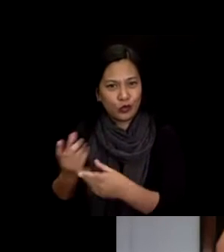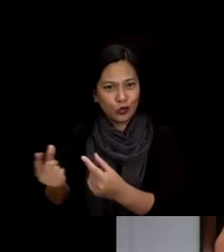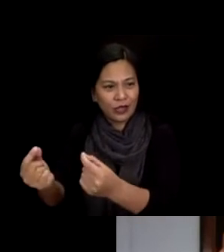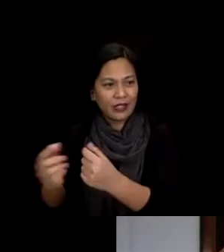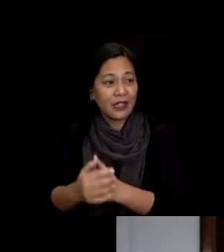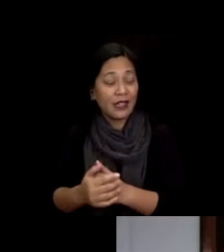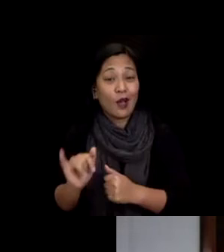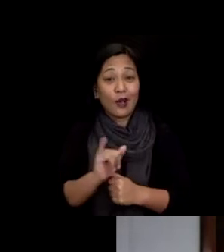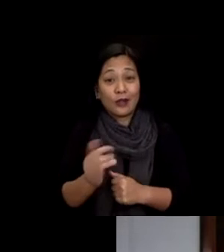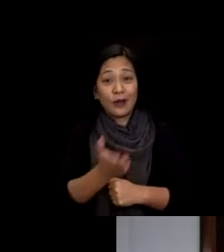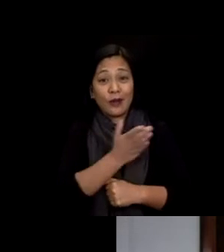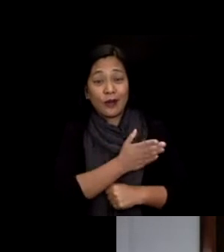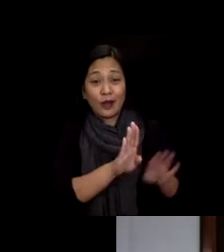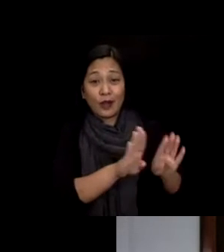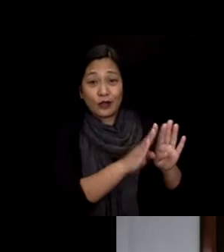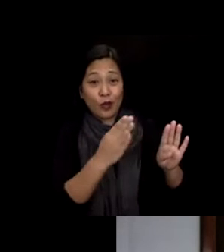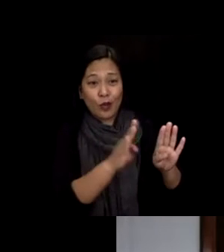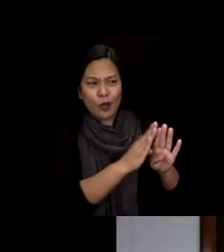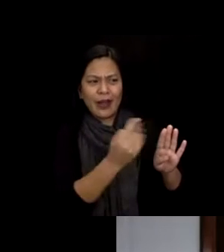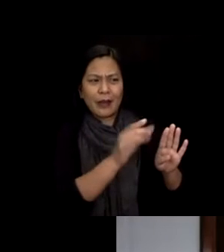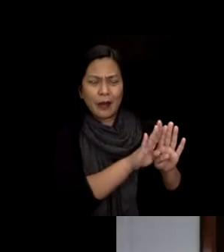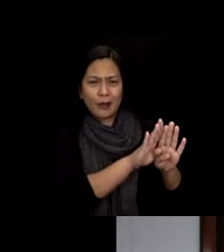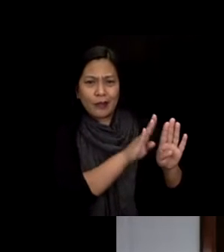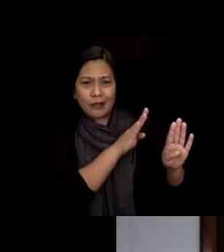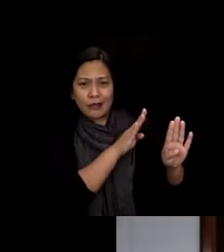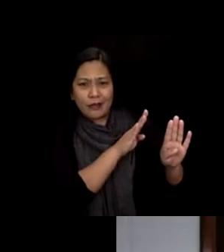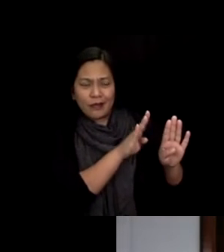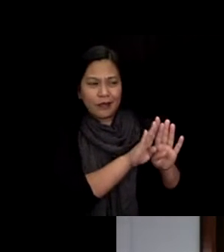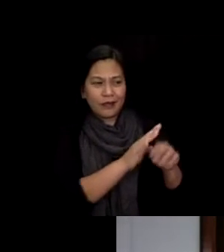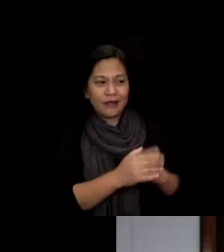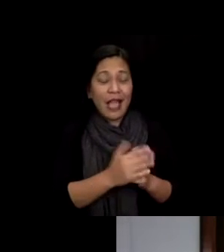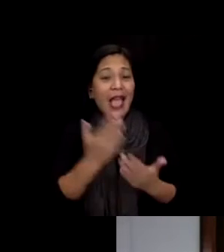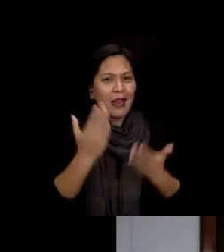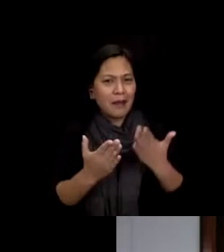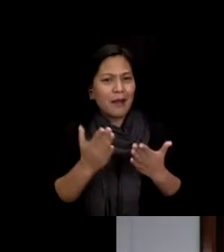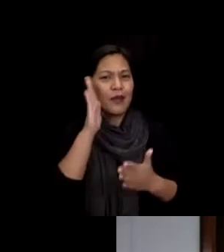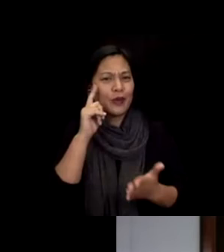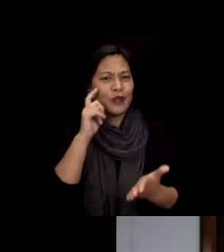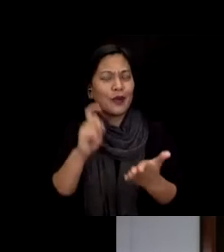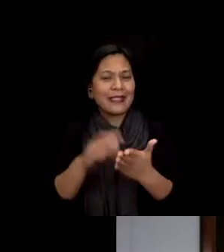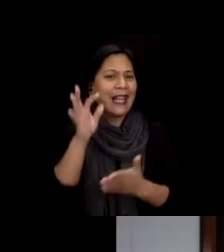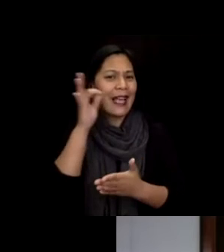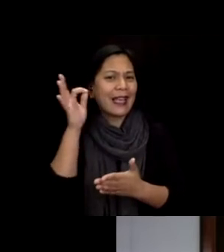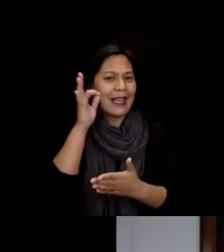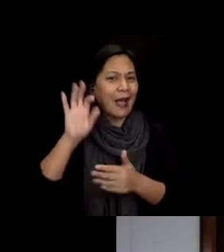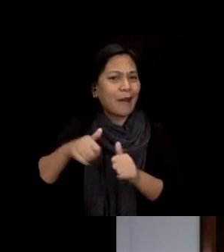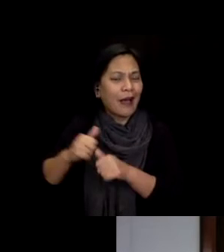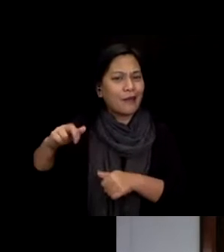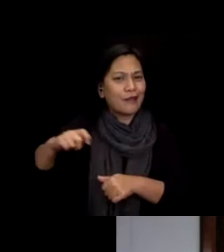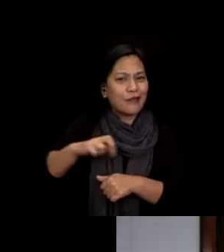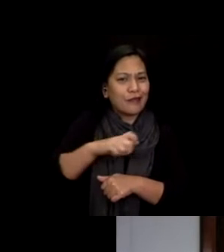slightly ajar. You might even see a cat pop in and out, or even hear a